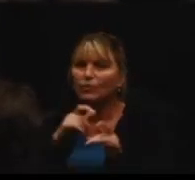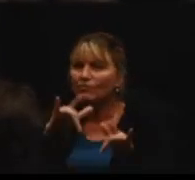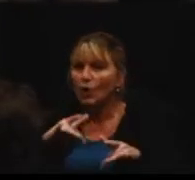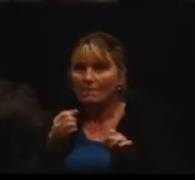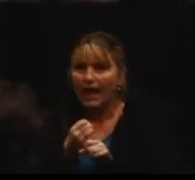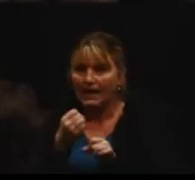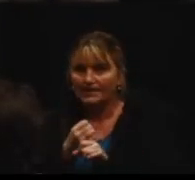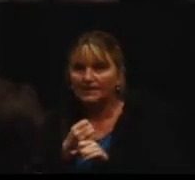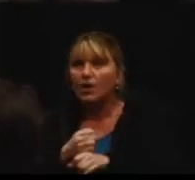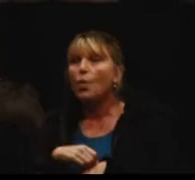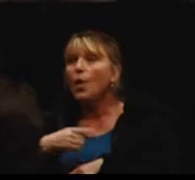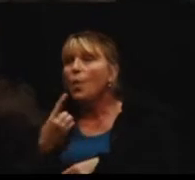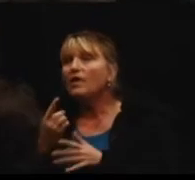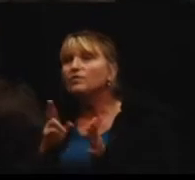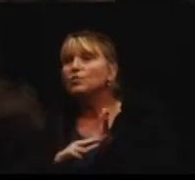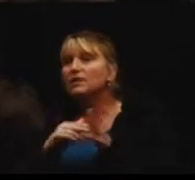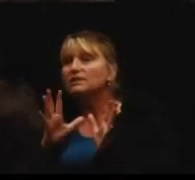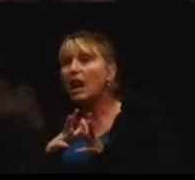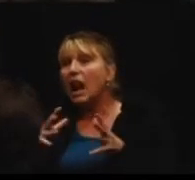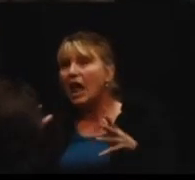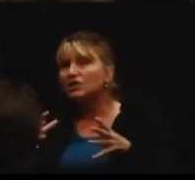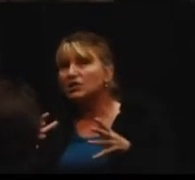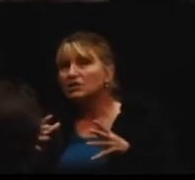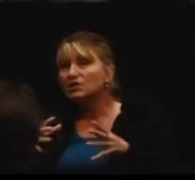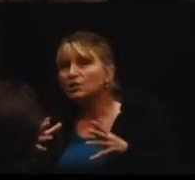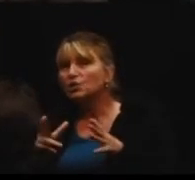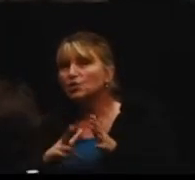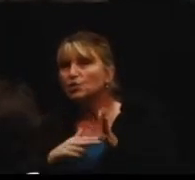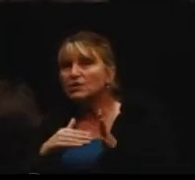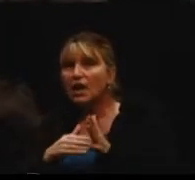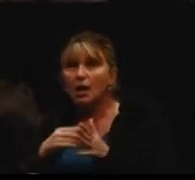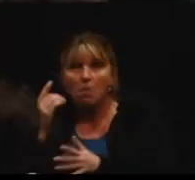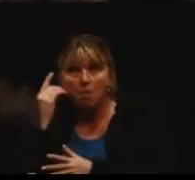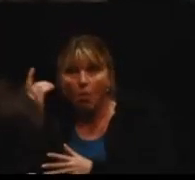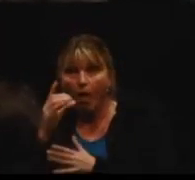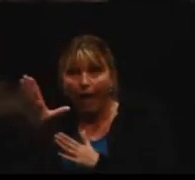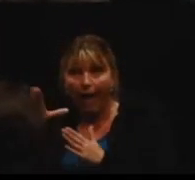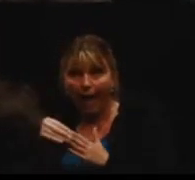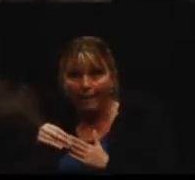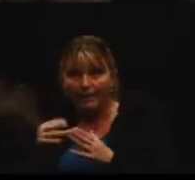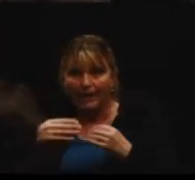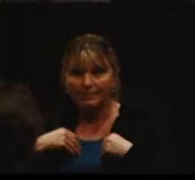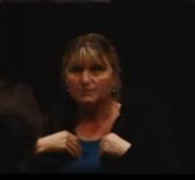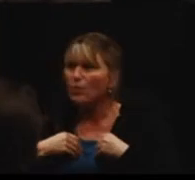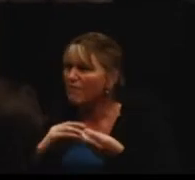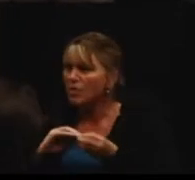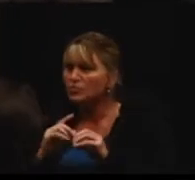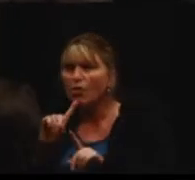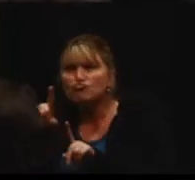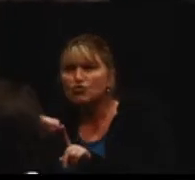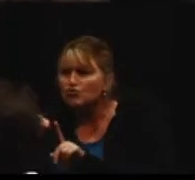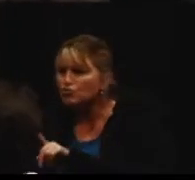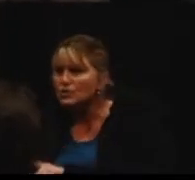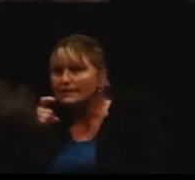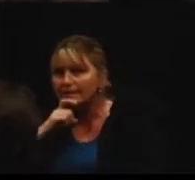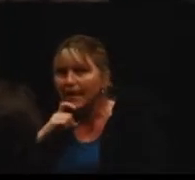we're probably one of New Zealand's larger mobile app development companies. We have trouble recruiting, and one of the reasons for that